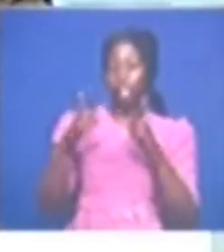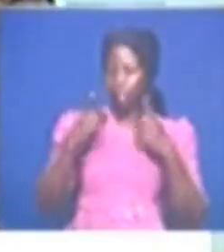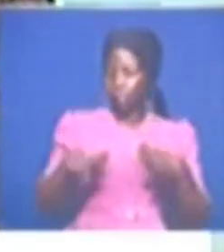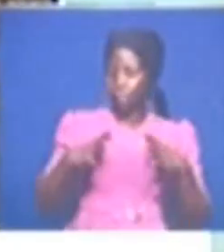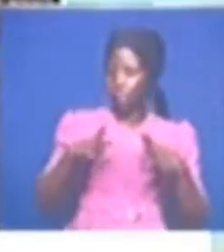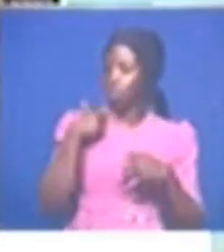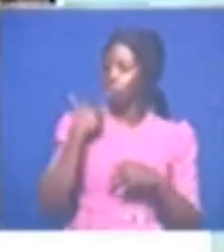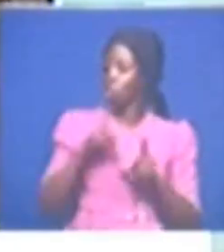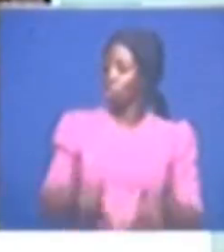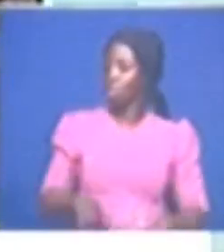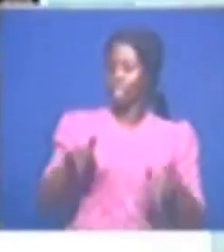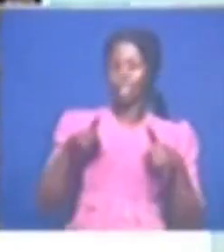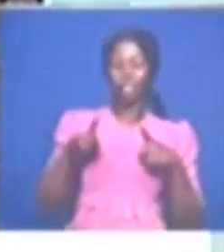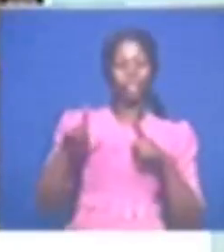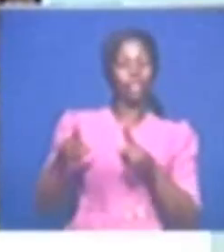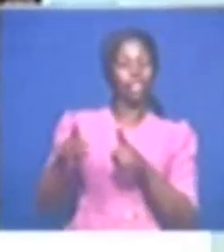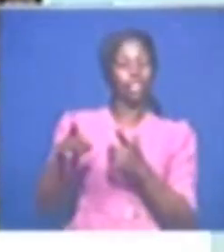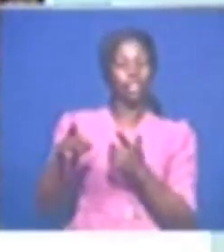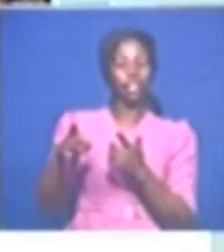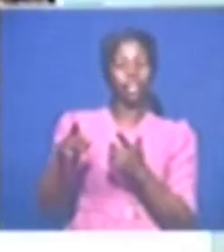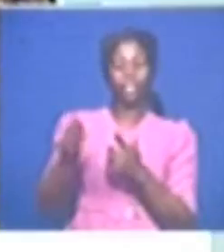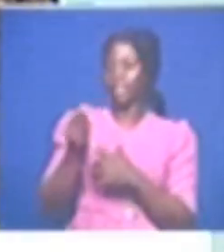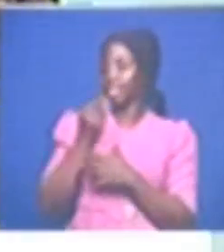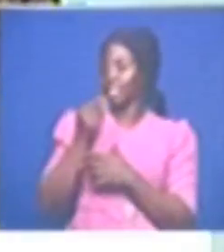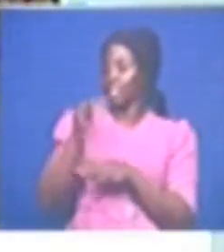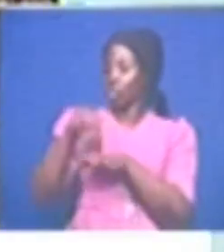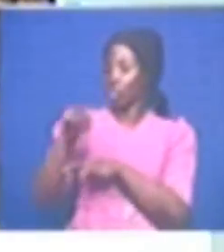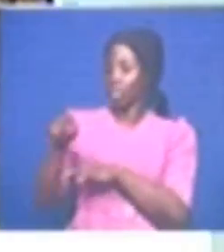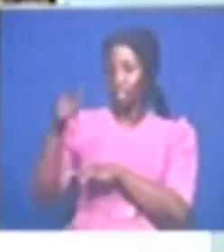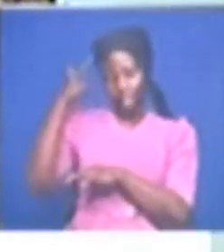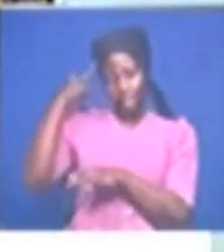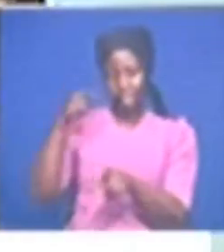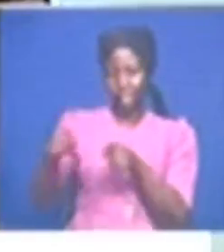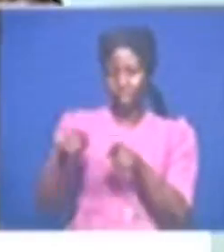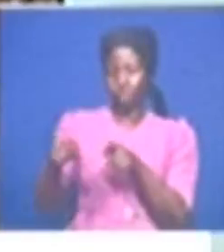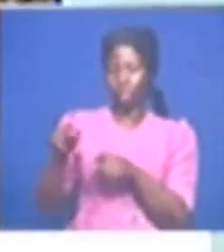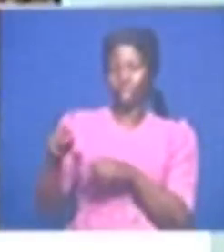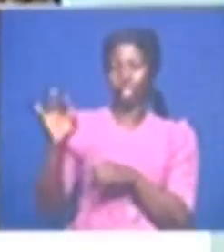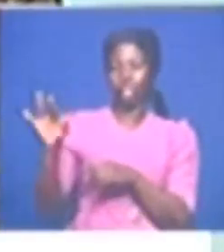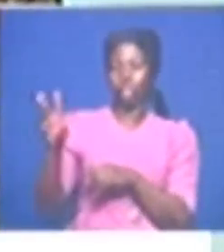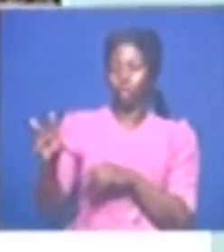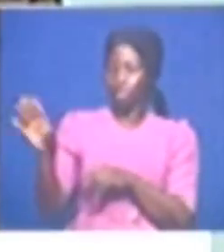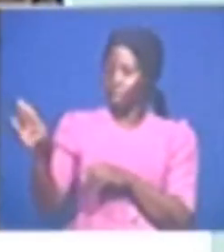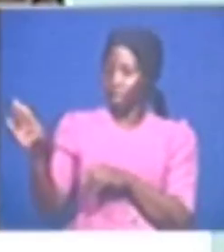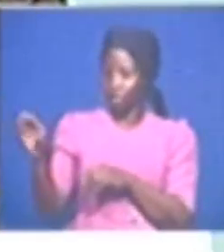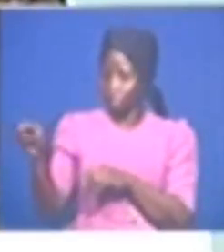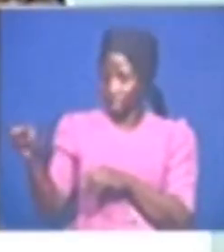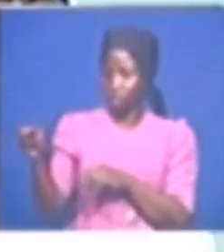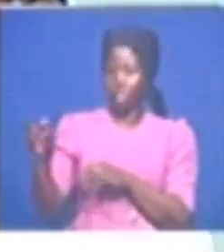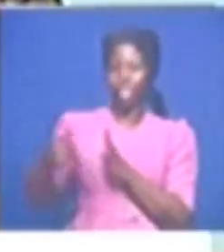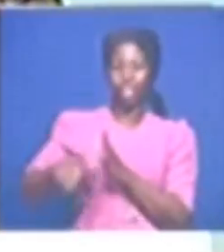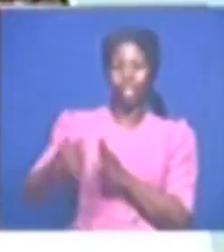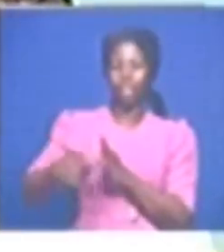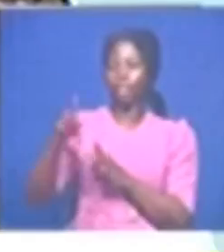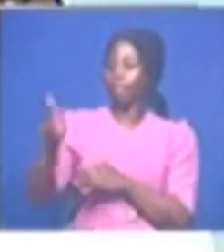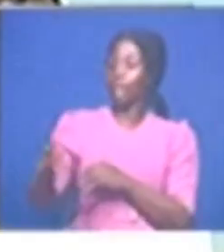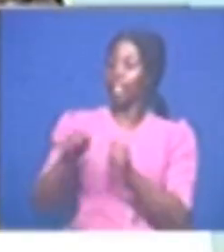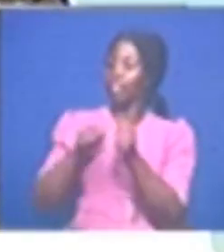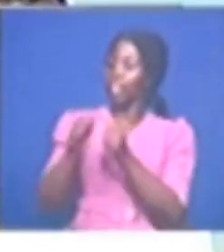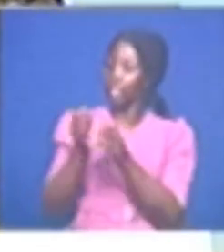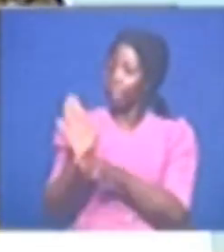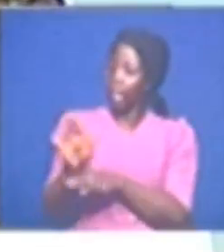charcoal. It's a 32 billion industry. So it must fight back. So for me, I think you see a lot